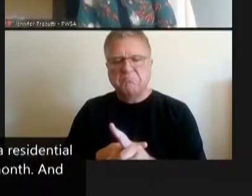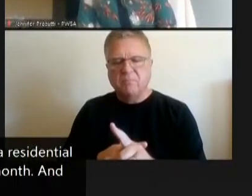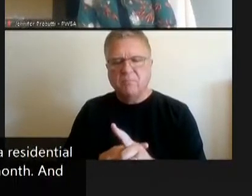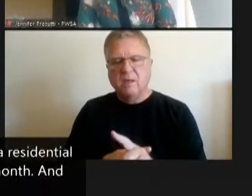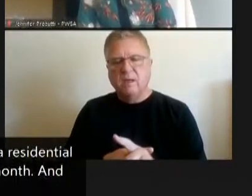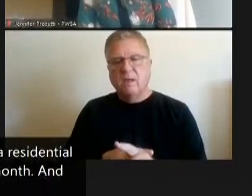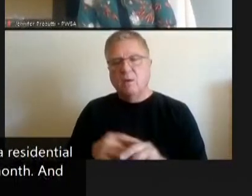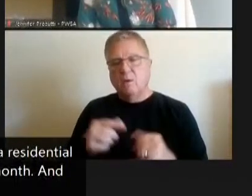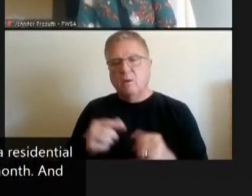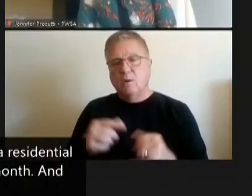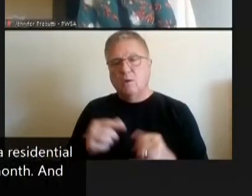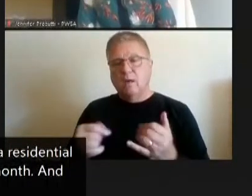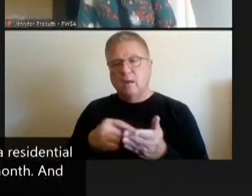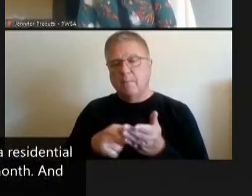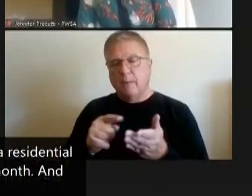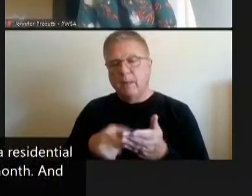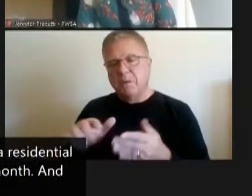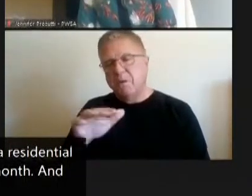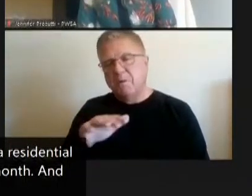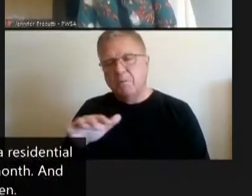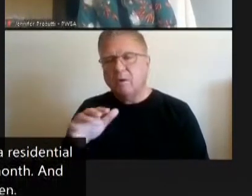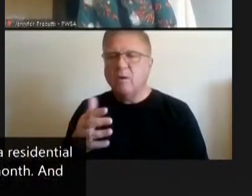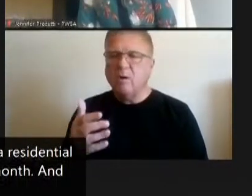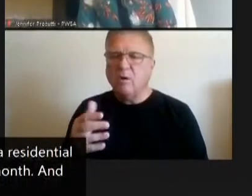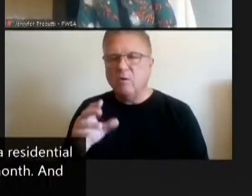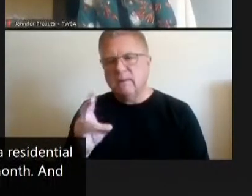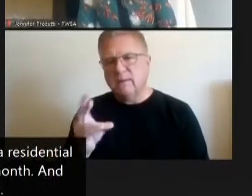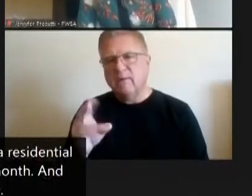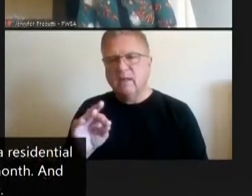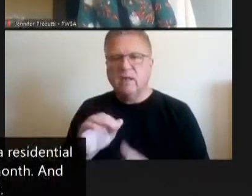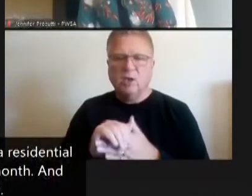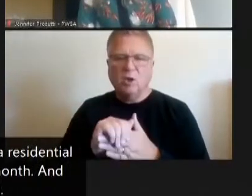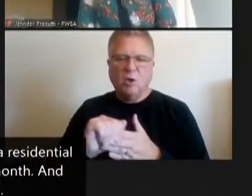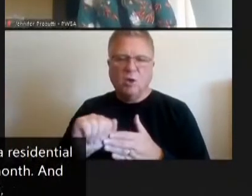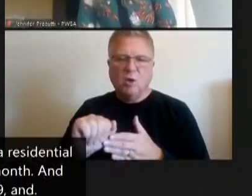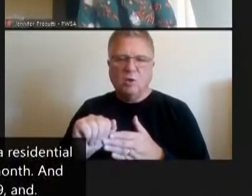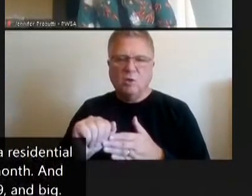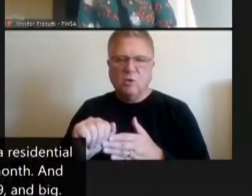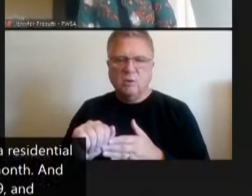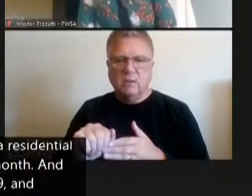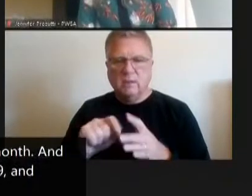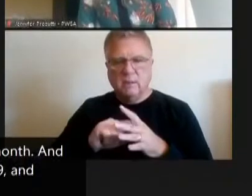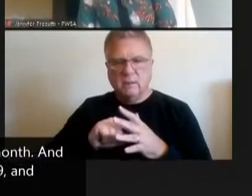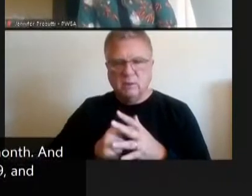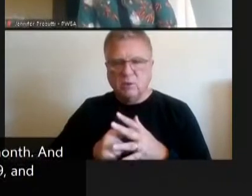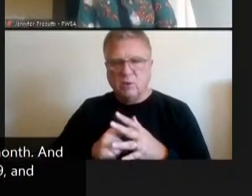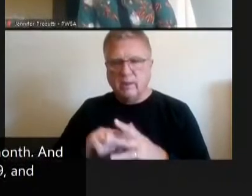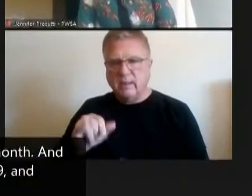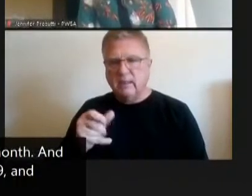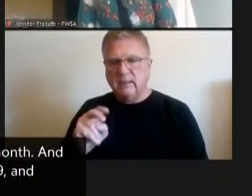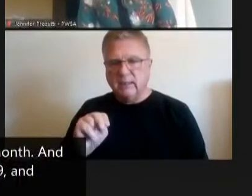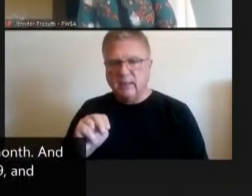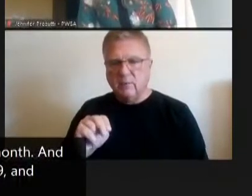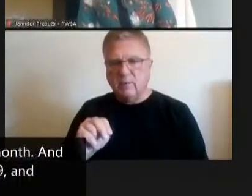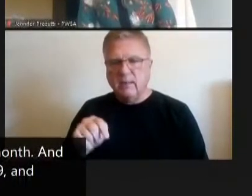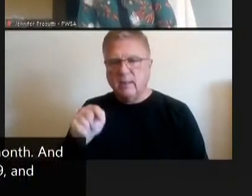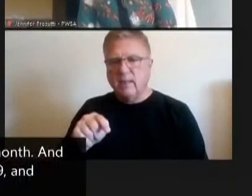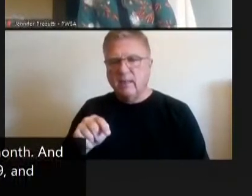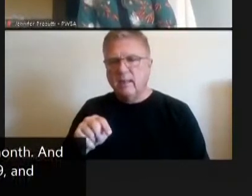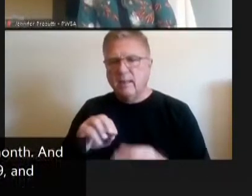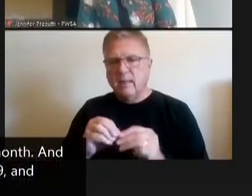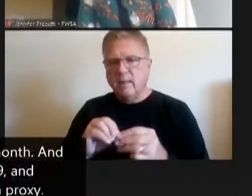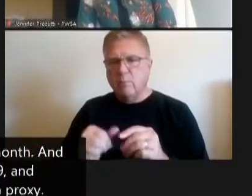right now are paying approximately $79. And beginning in January, that will bump up